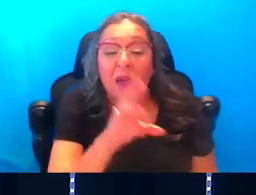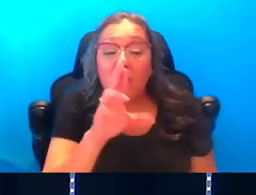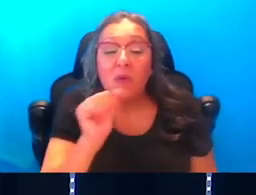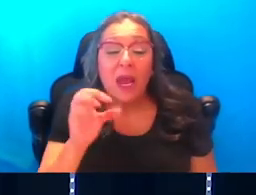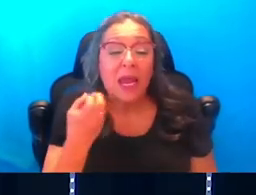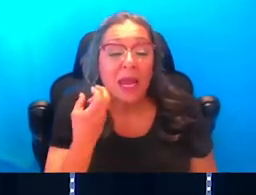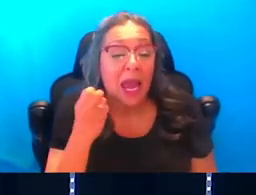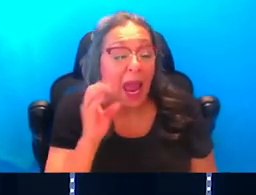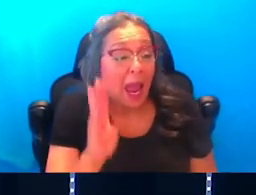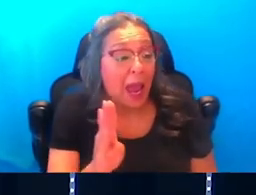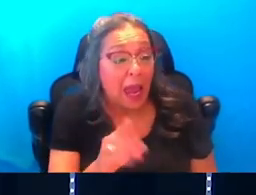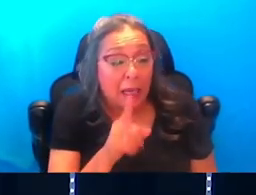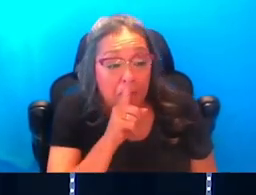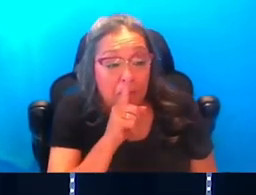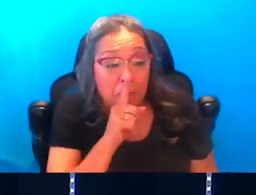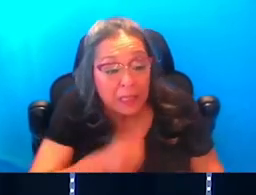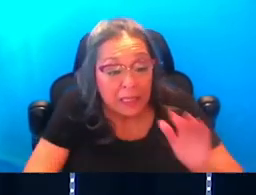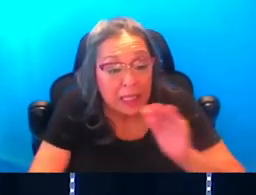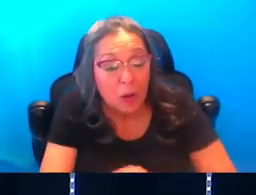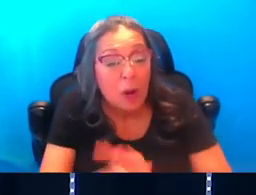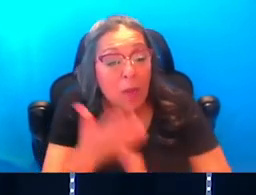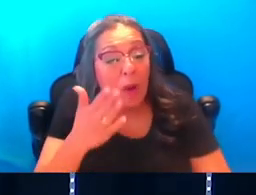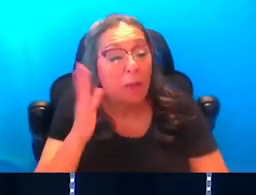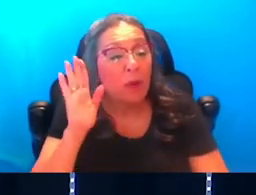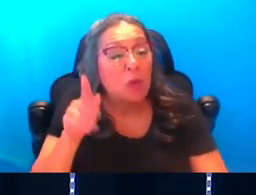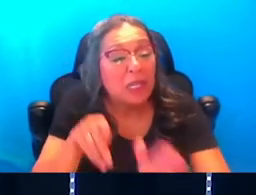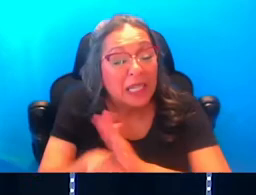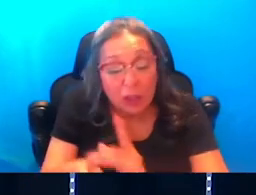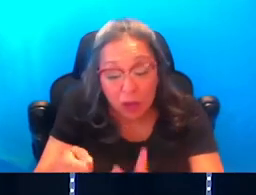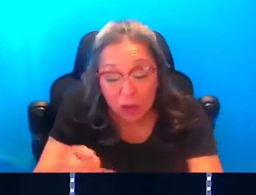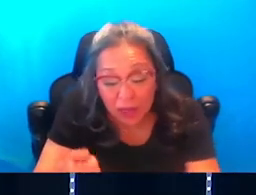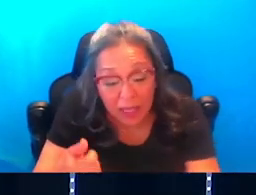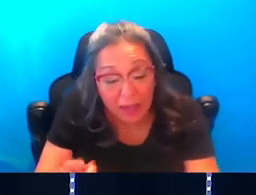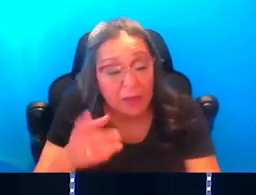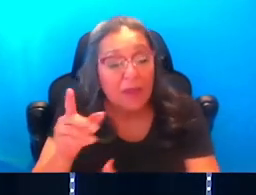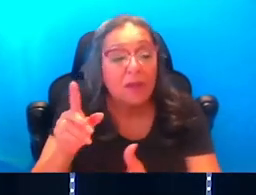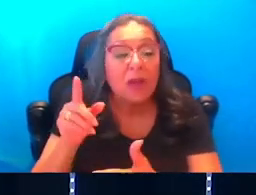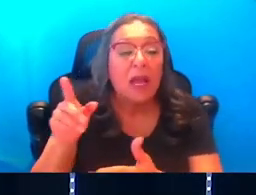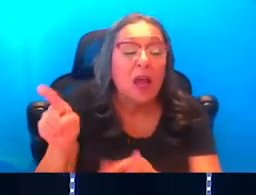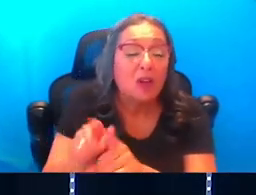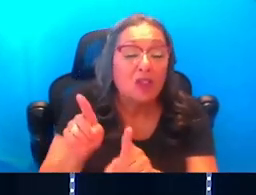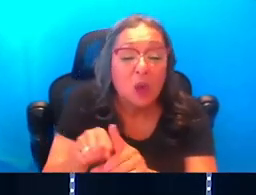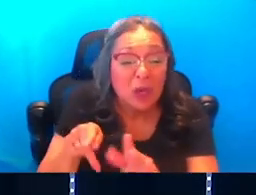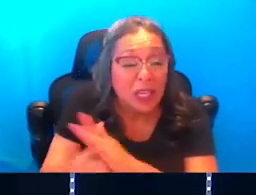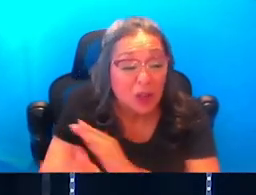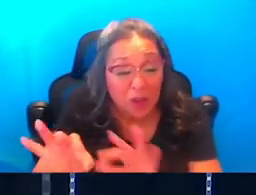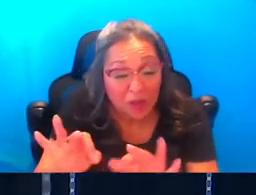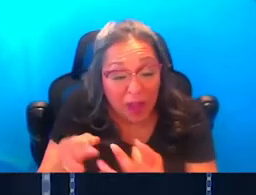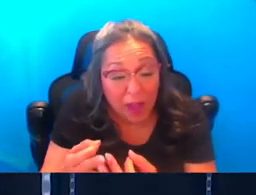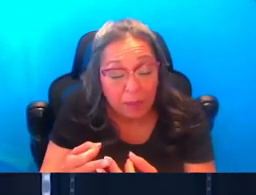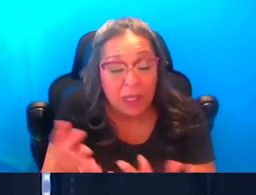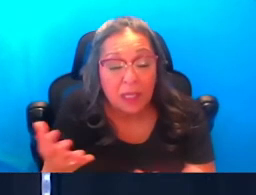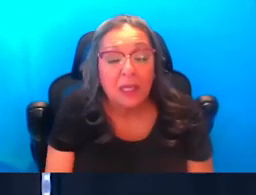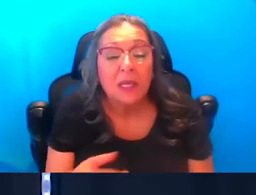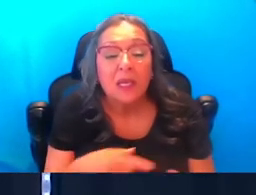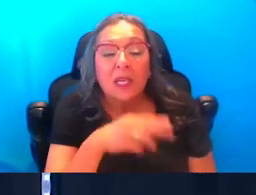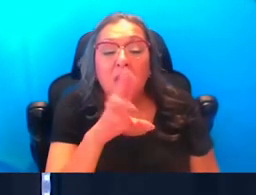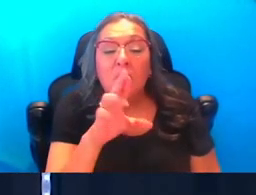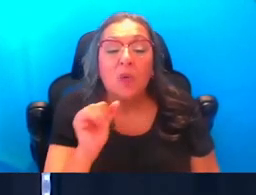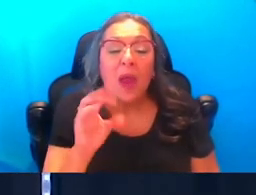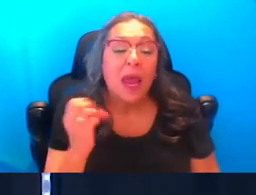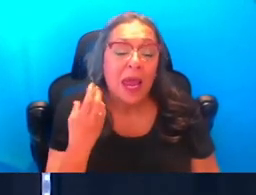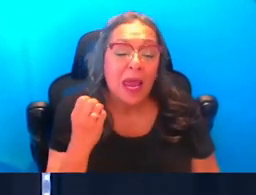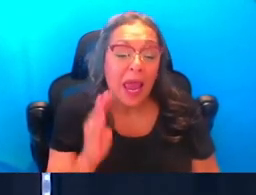she's executed, probably her family along with her. She's got a whole lot to lose here. Verse 4, Rahab had hidden the two